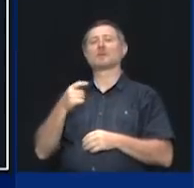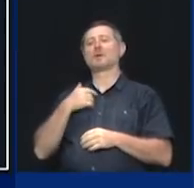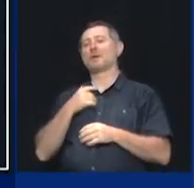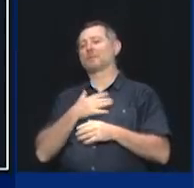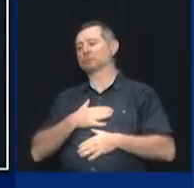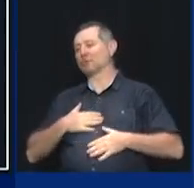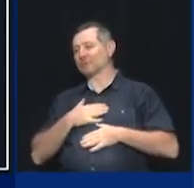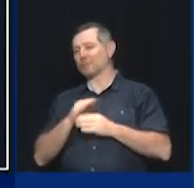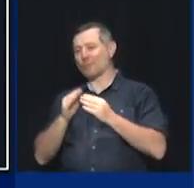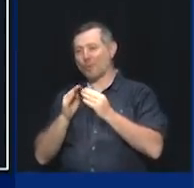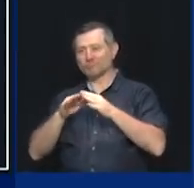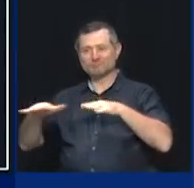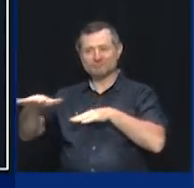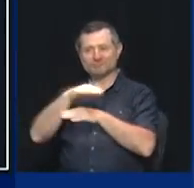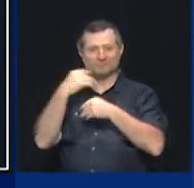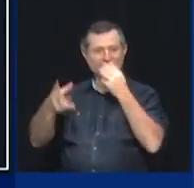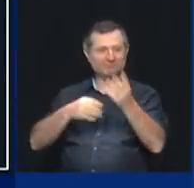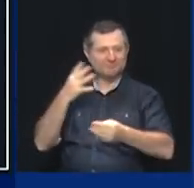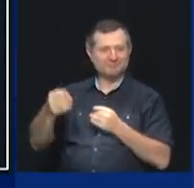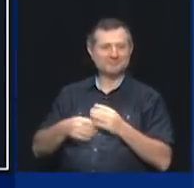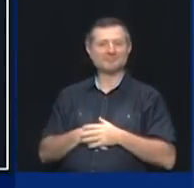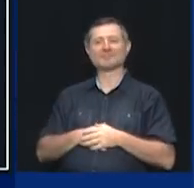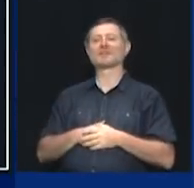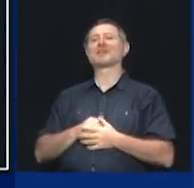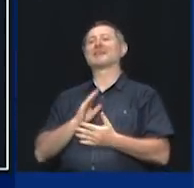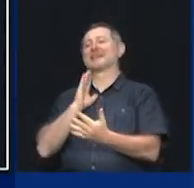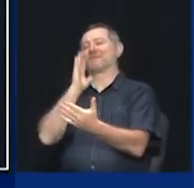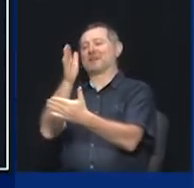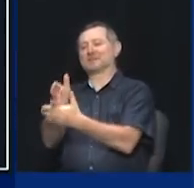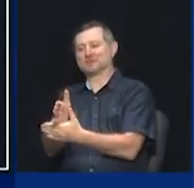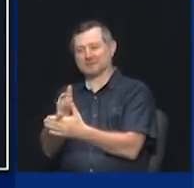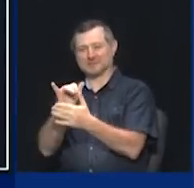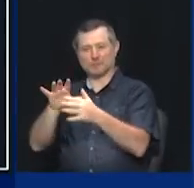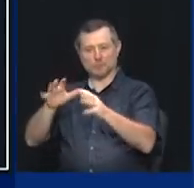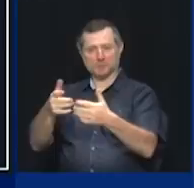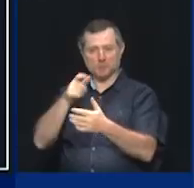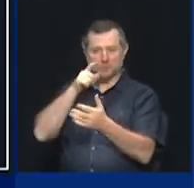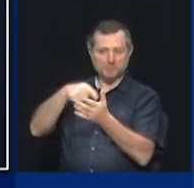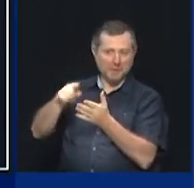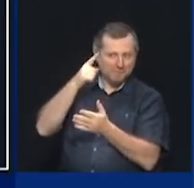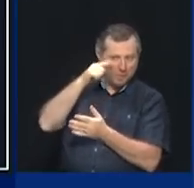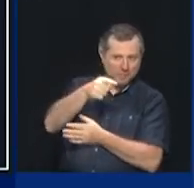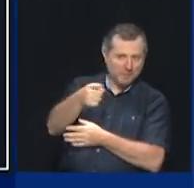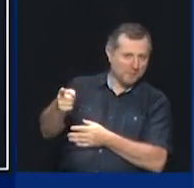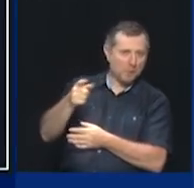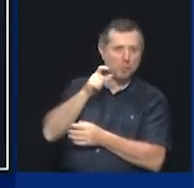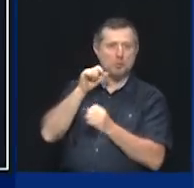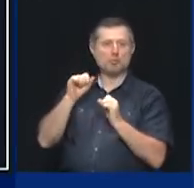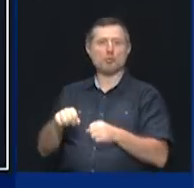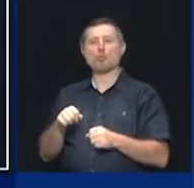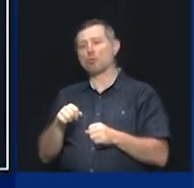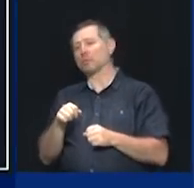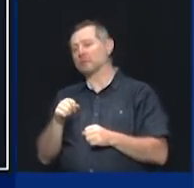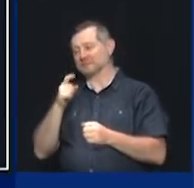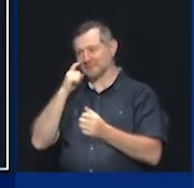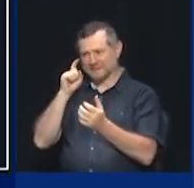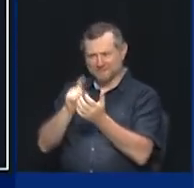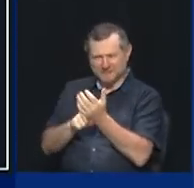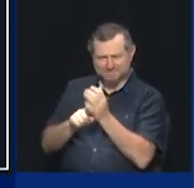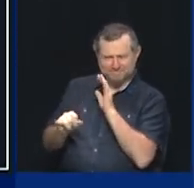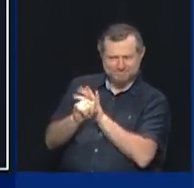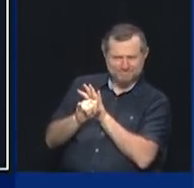fund interveners. We can identify the hot spots within the hot spot.